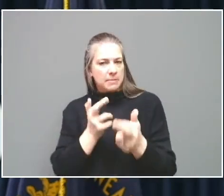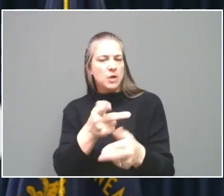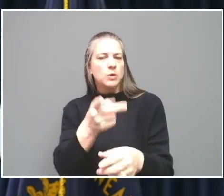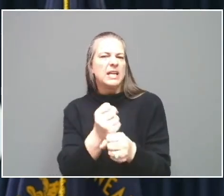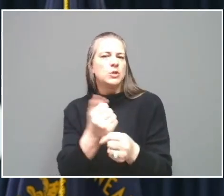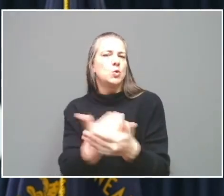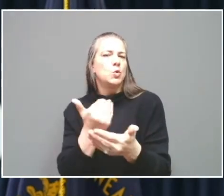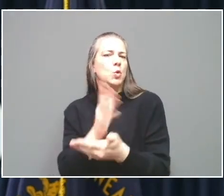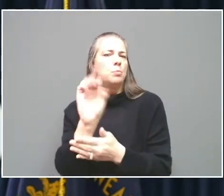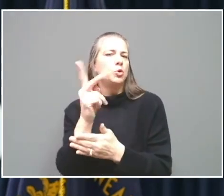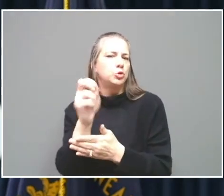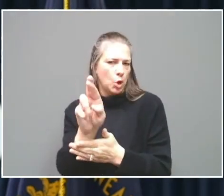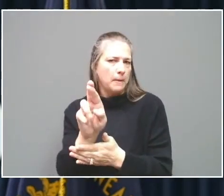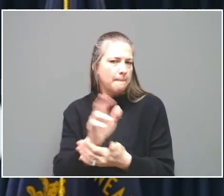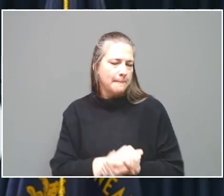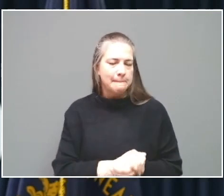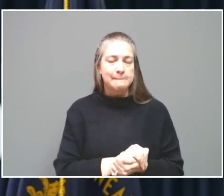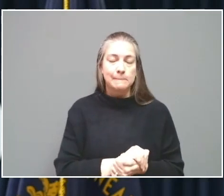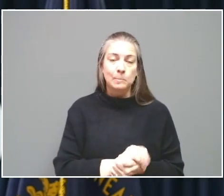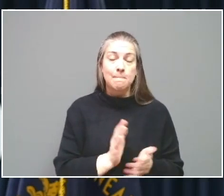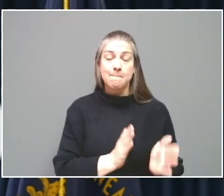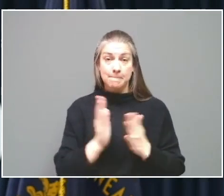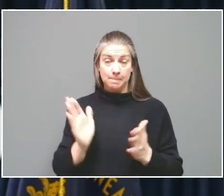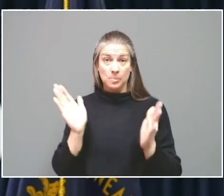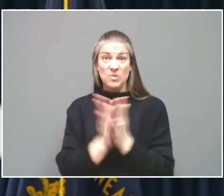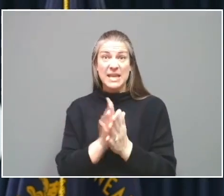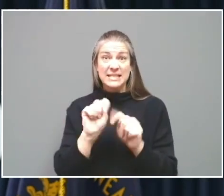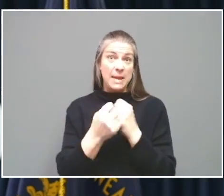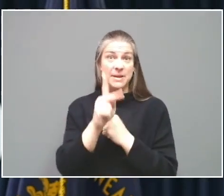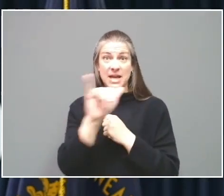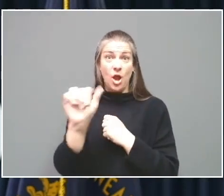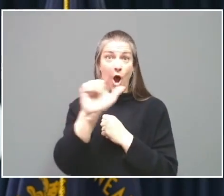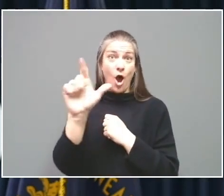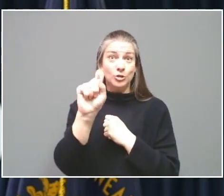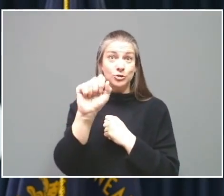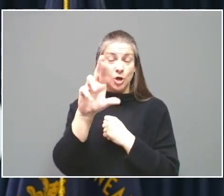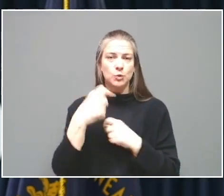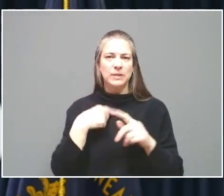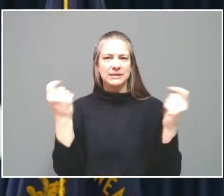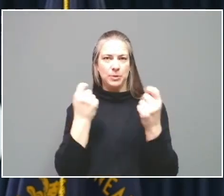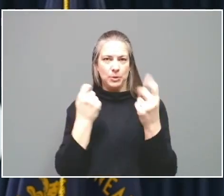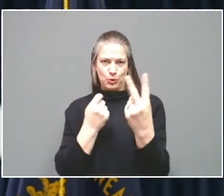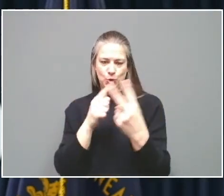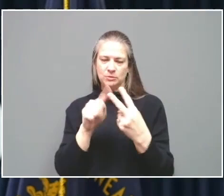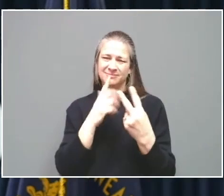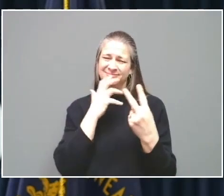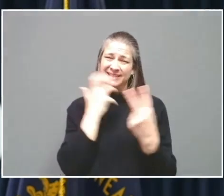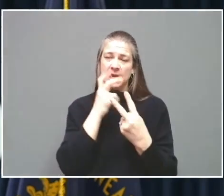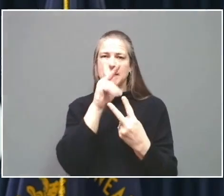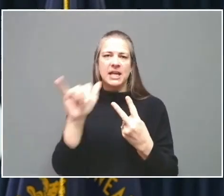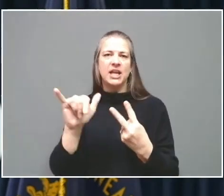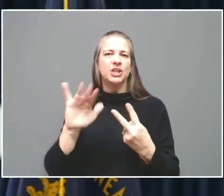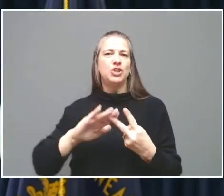booster. All right, for today's Team Kentucky All-Stars, we're celebrating two incredible Kentucky chefs. First, some great